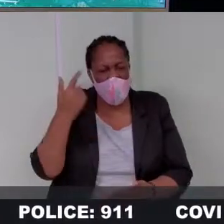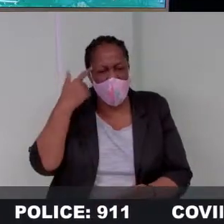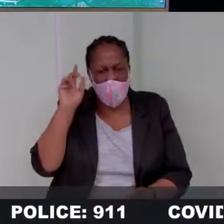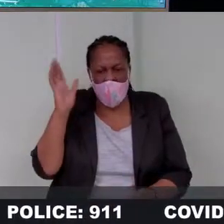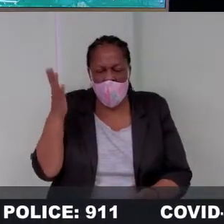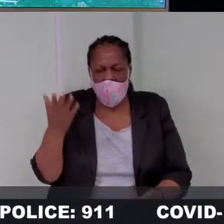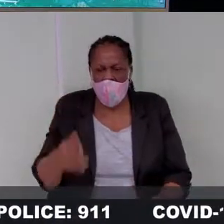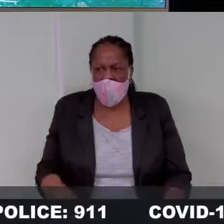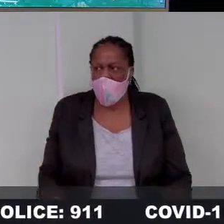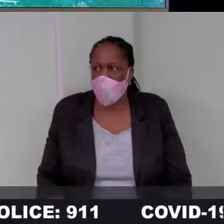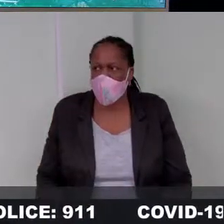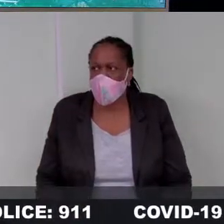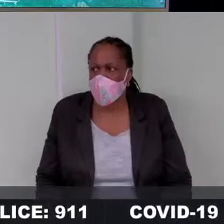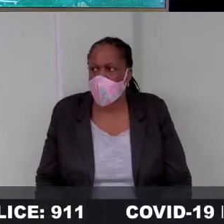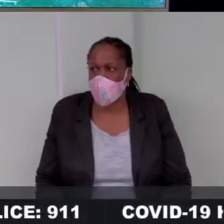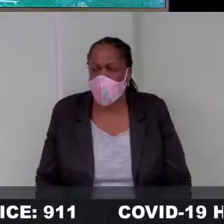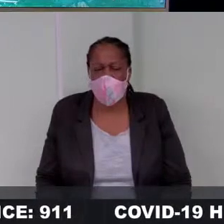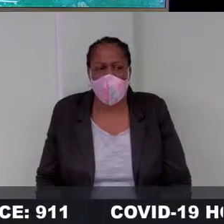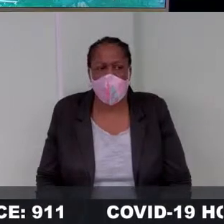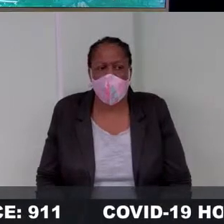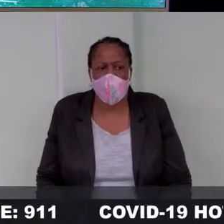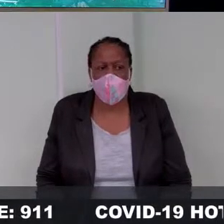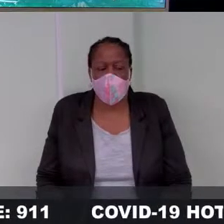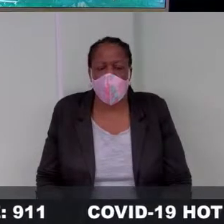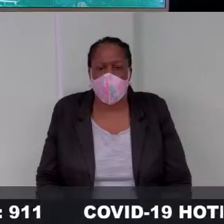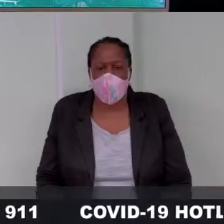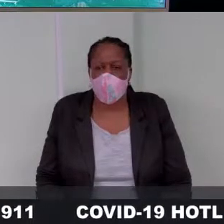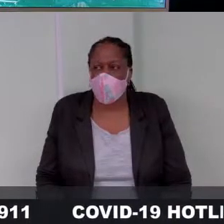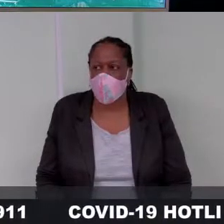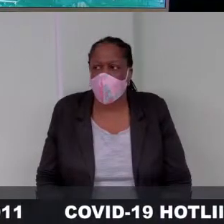COVAX, ACT Accelerator,